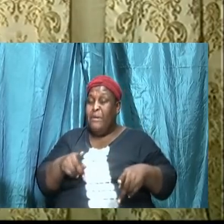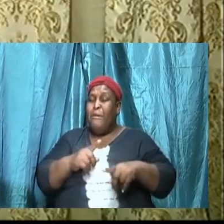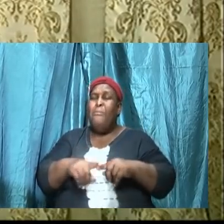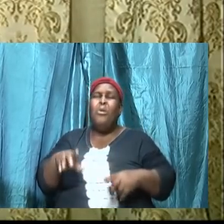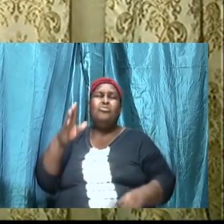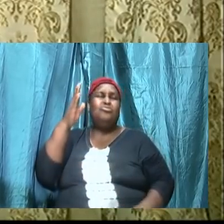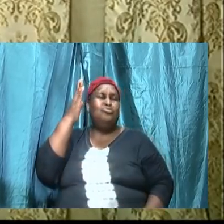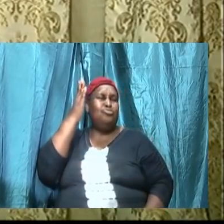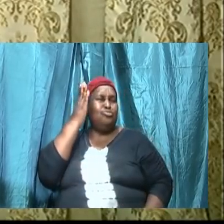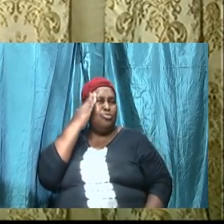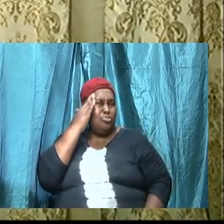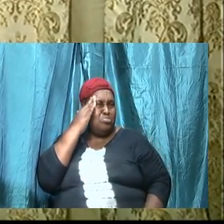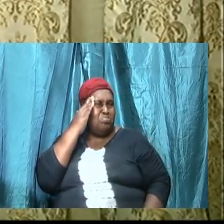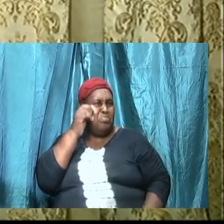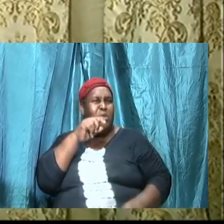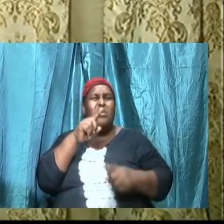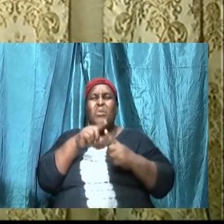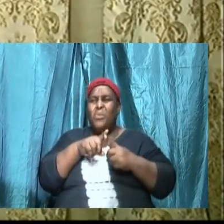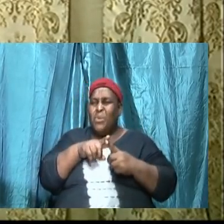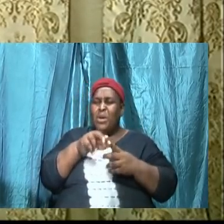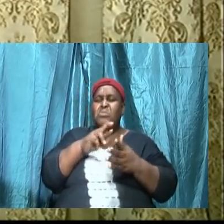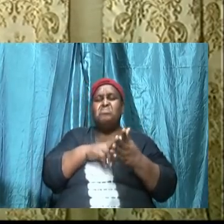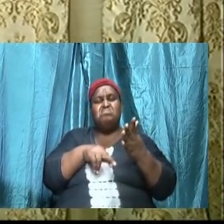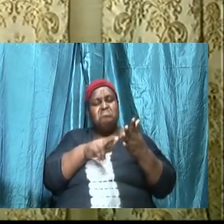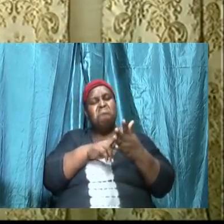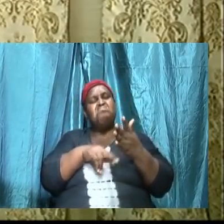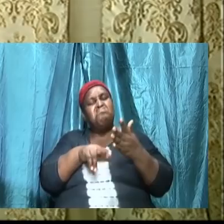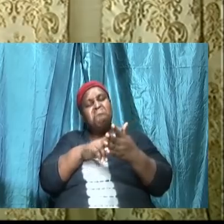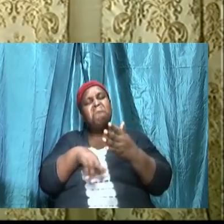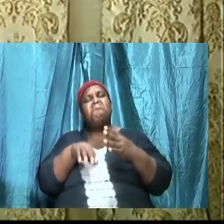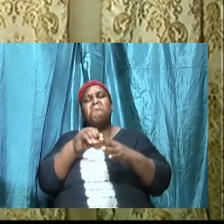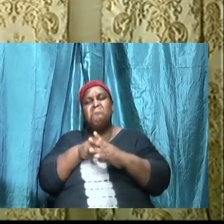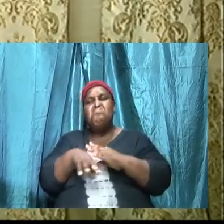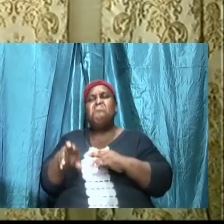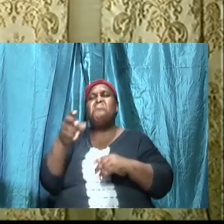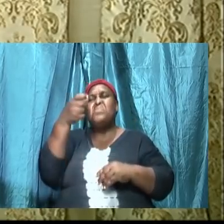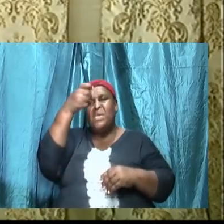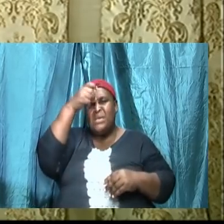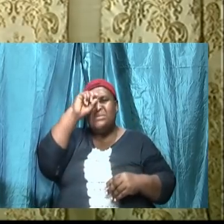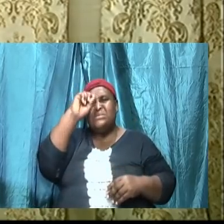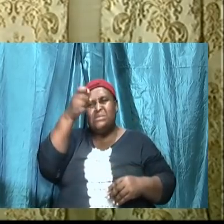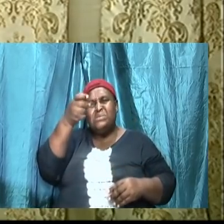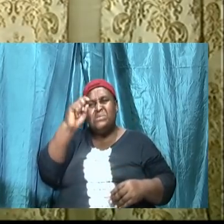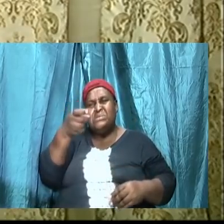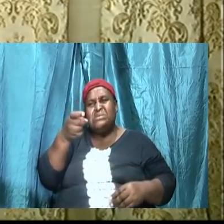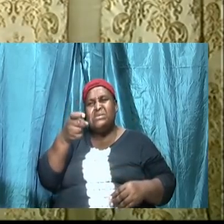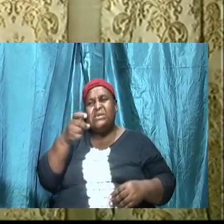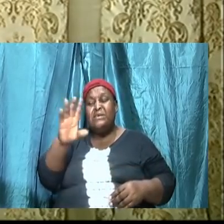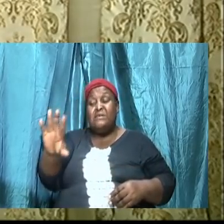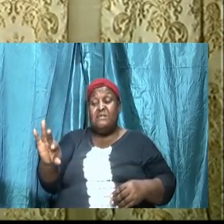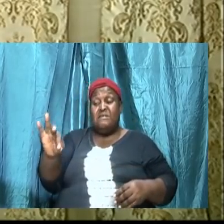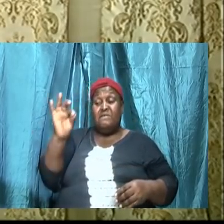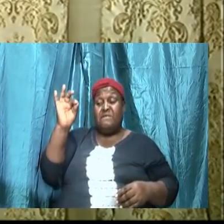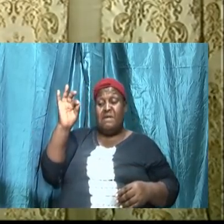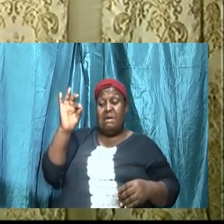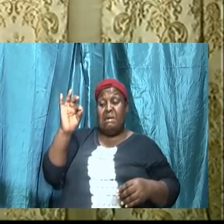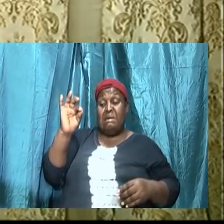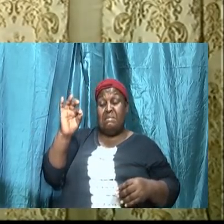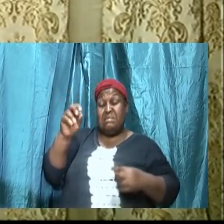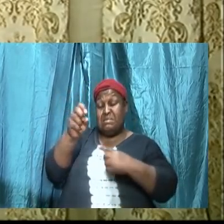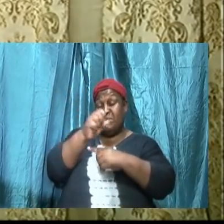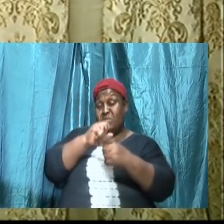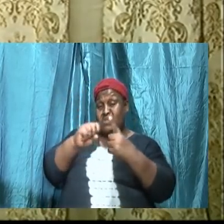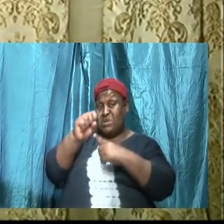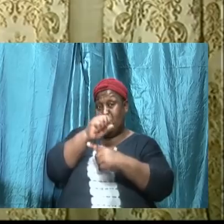when we read into Exodus 32, Exodus 33. We find a situation where they